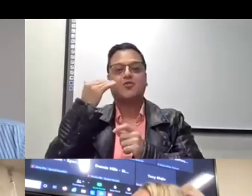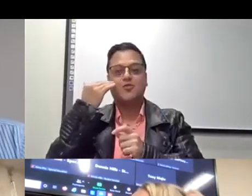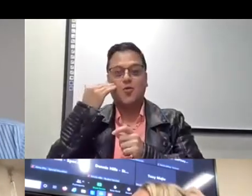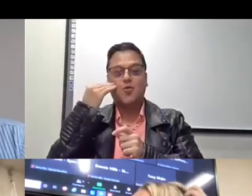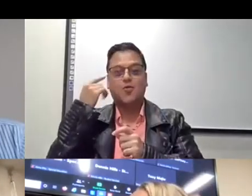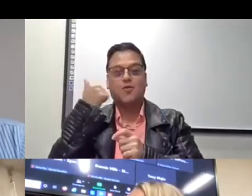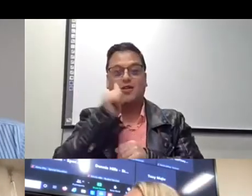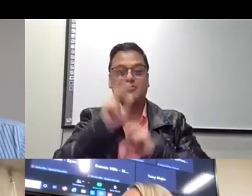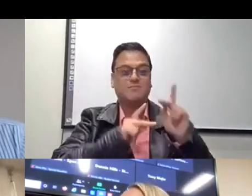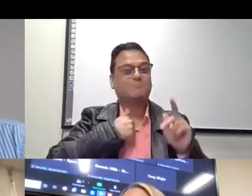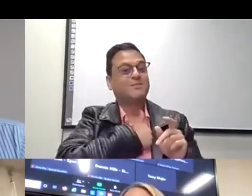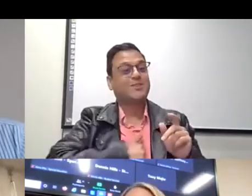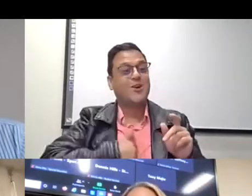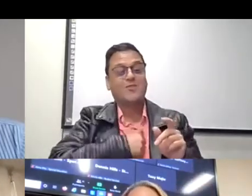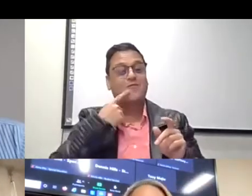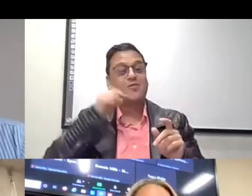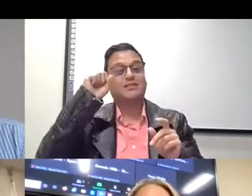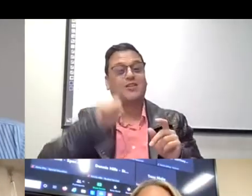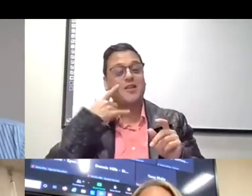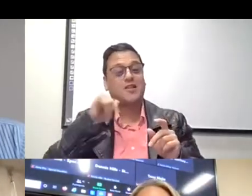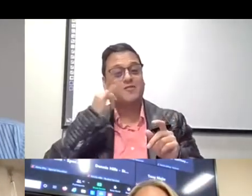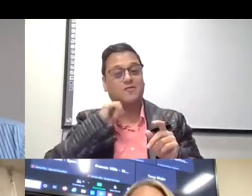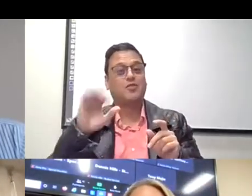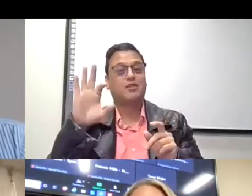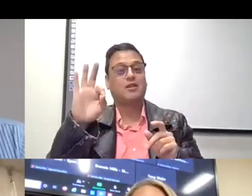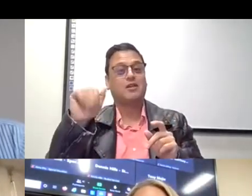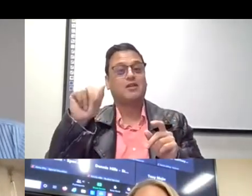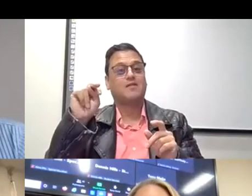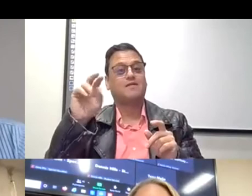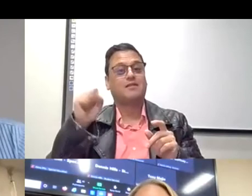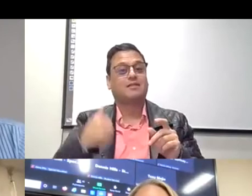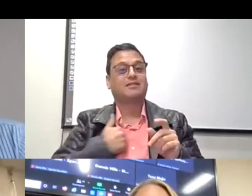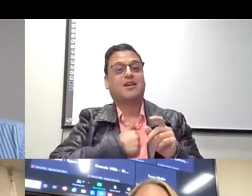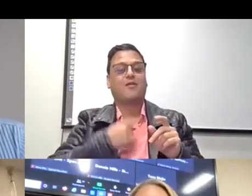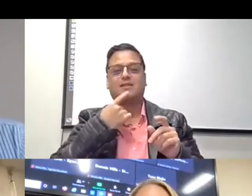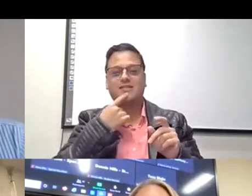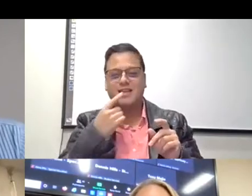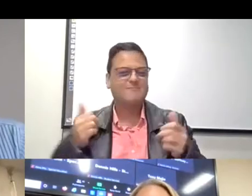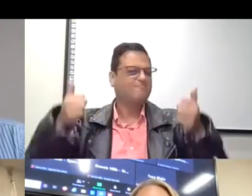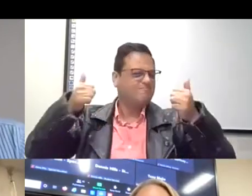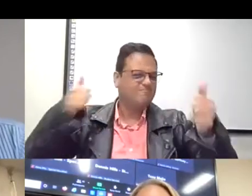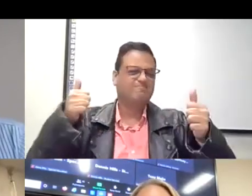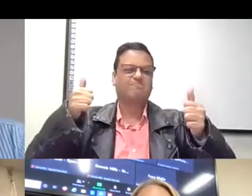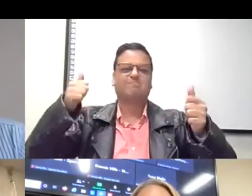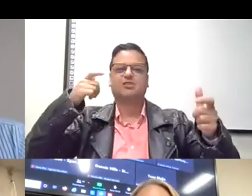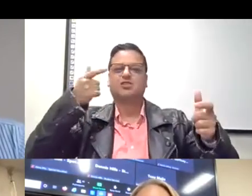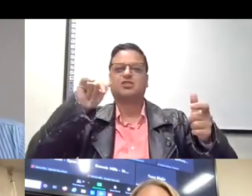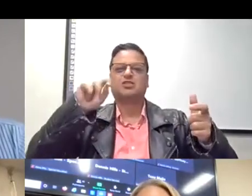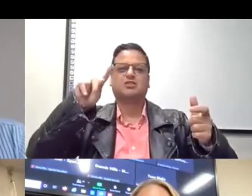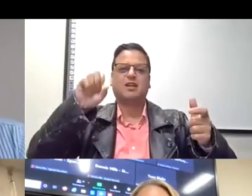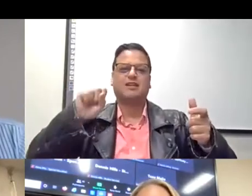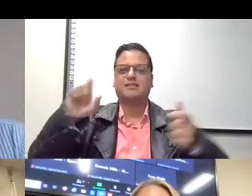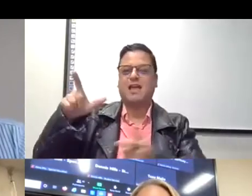I'm sorry for any Southern California fans, but I'm just going to say go Giants, and we need to beat LA.